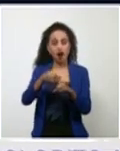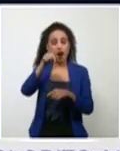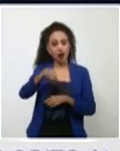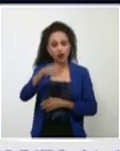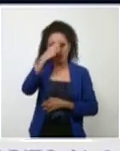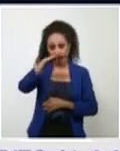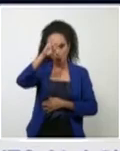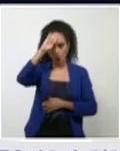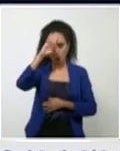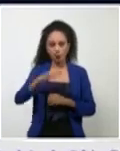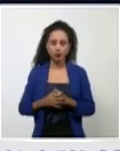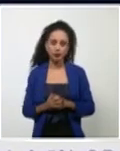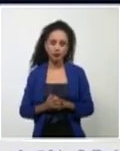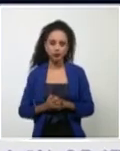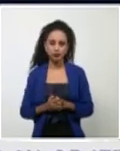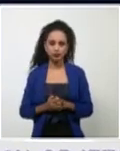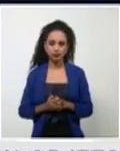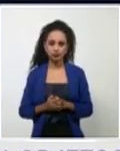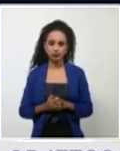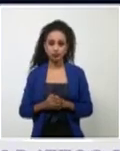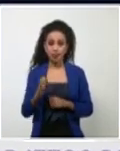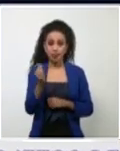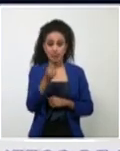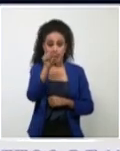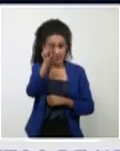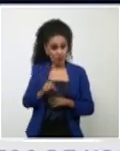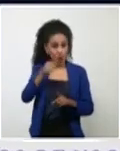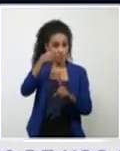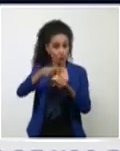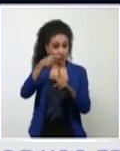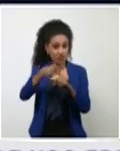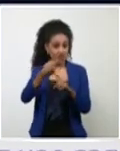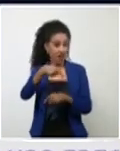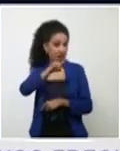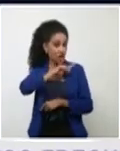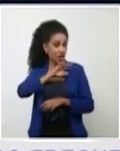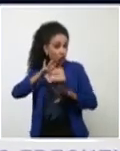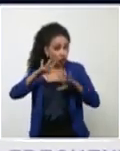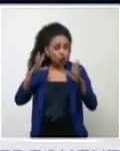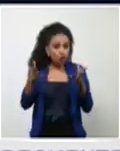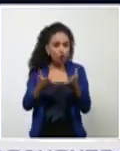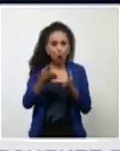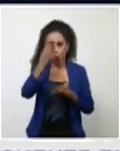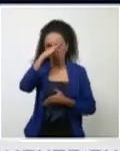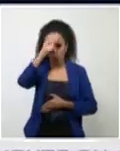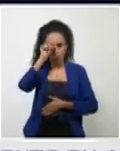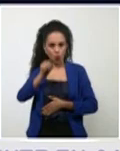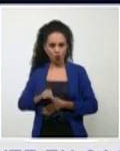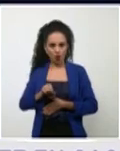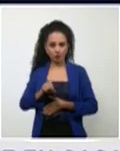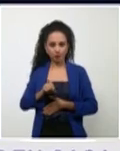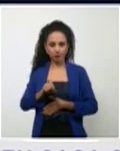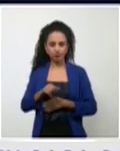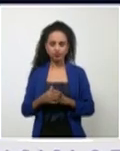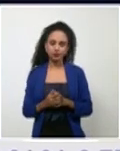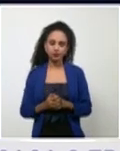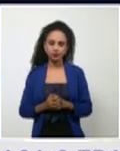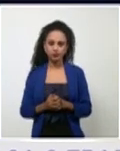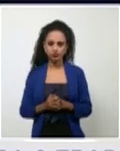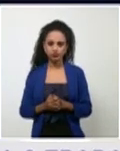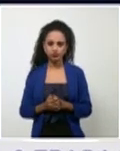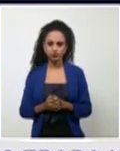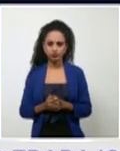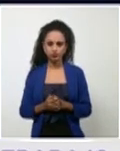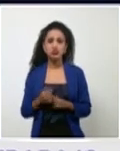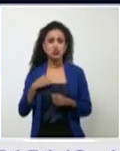1,941 people who have been confirmed in our country. Of the 10 cases that were confirmed yesterday, all of them are